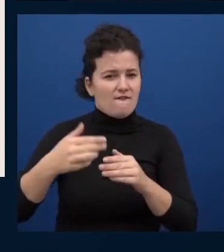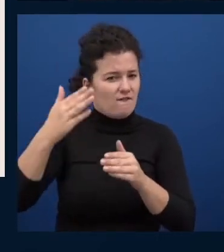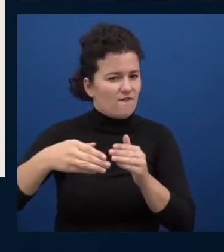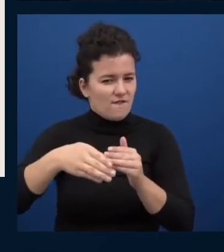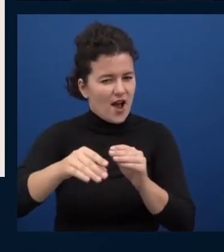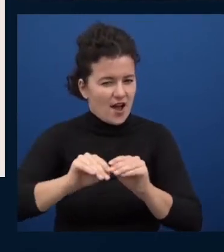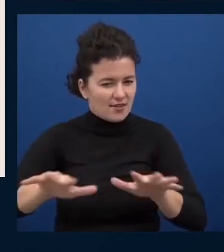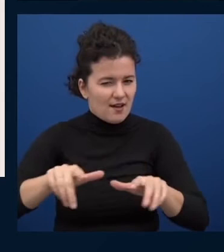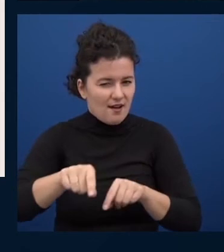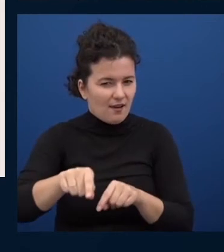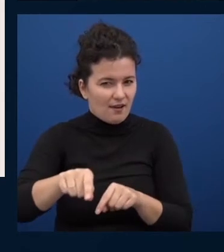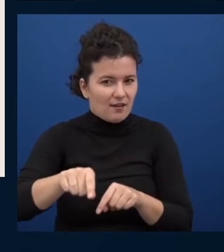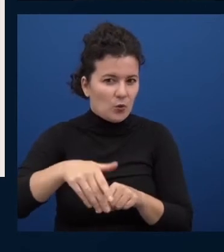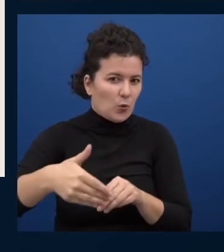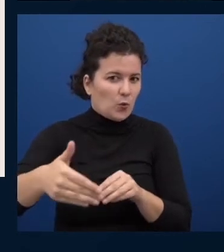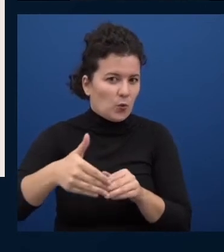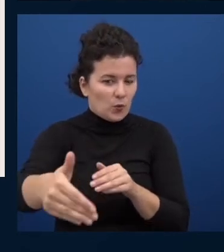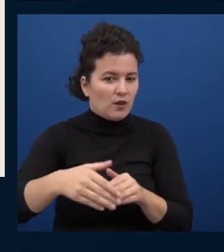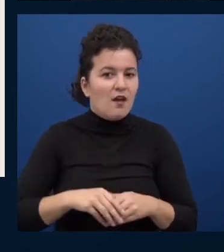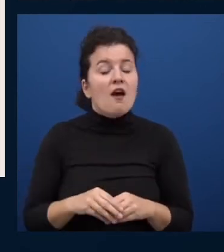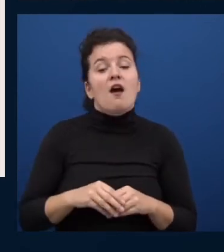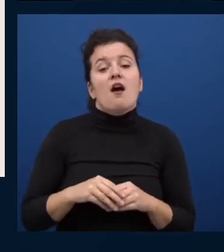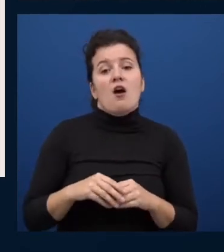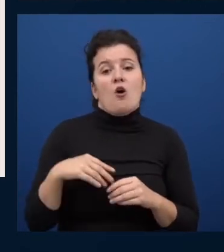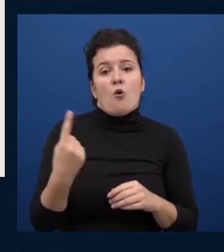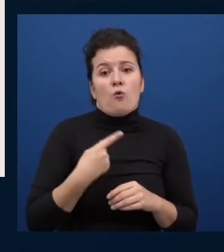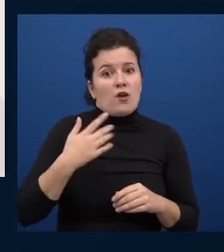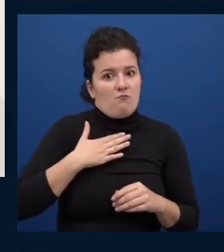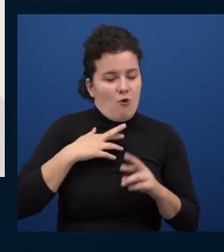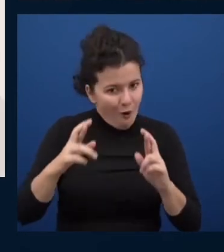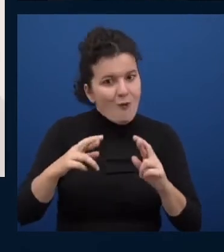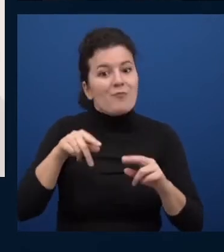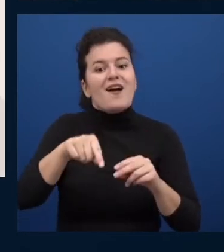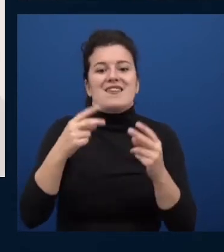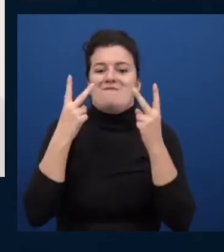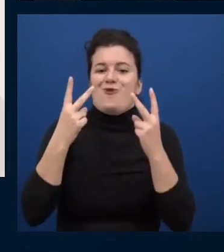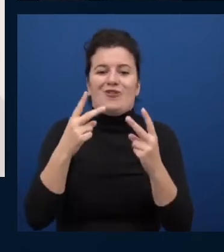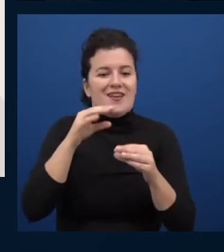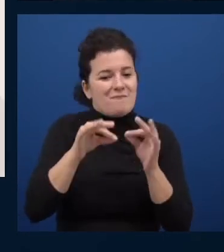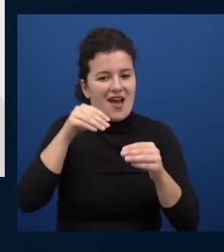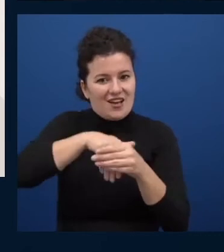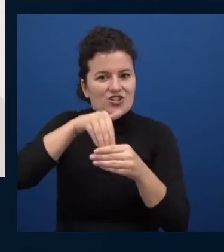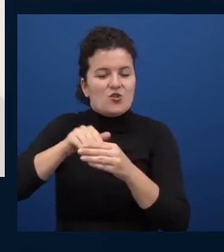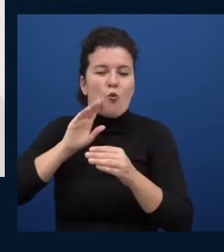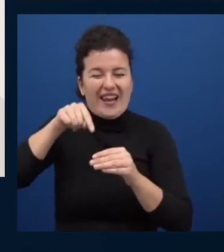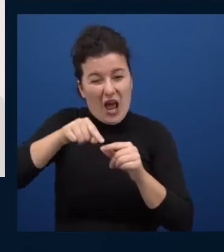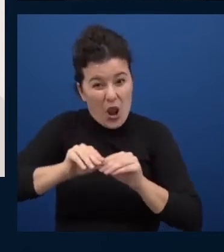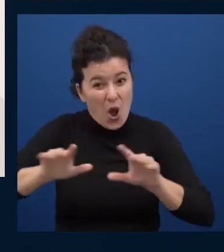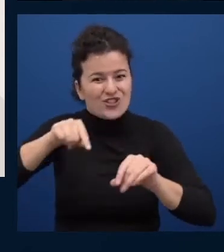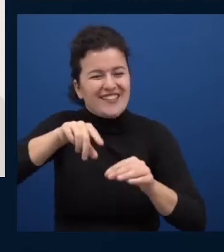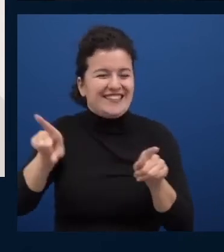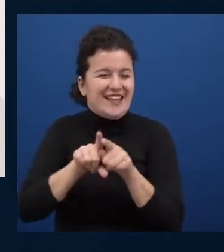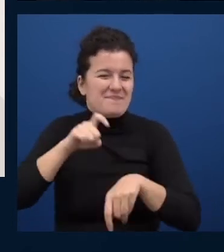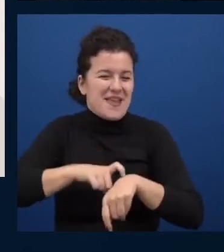of the most important third-party packages available at launch. So this is a high-level